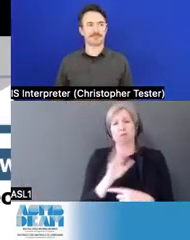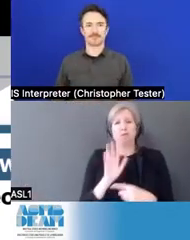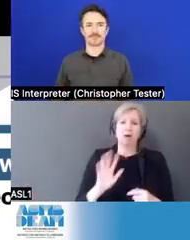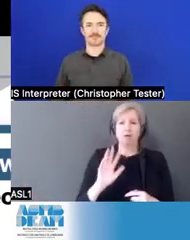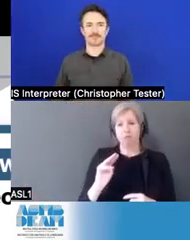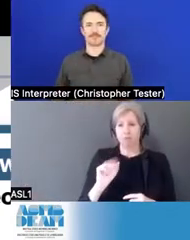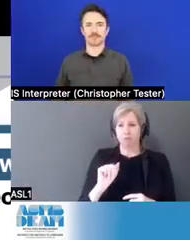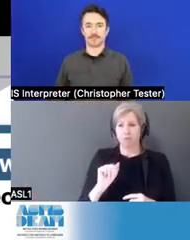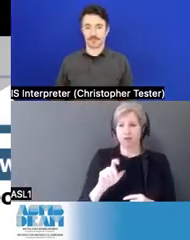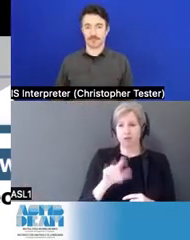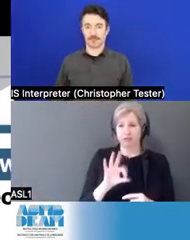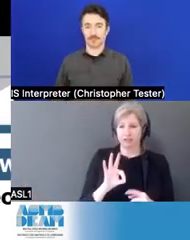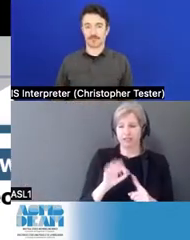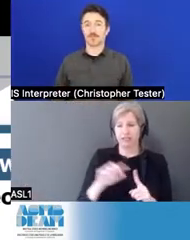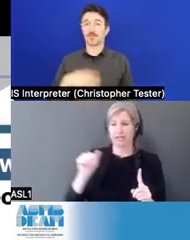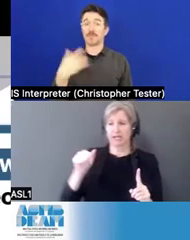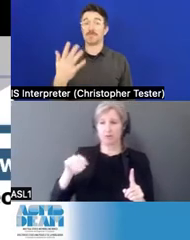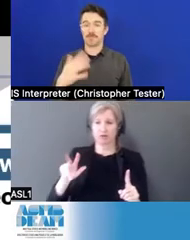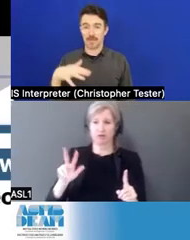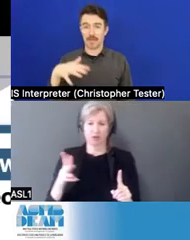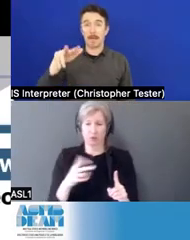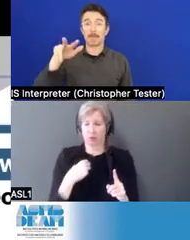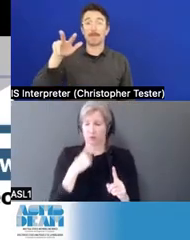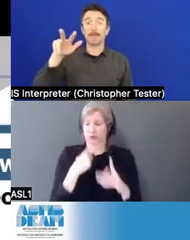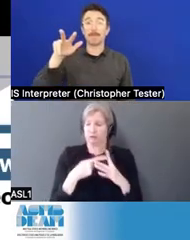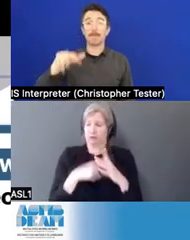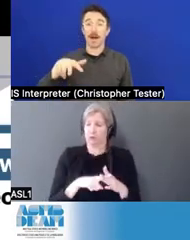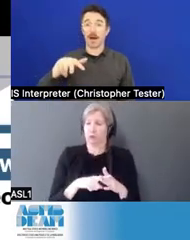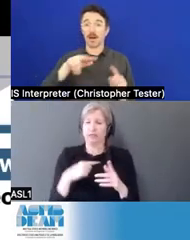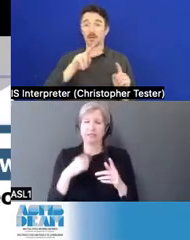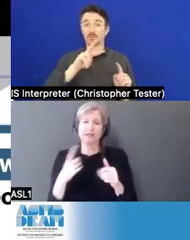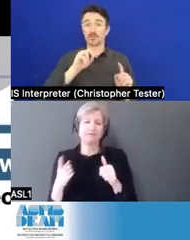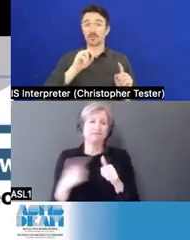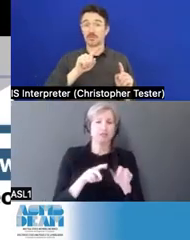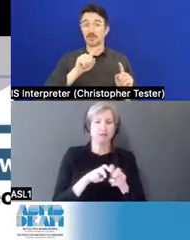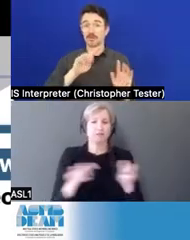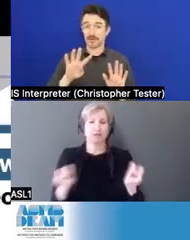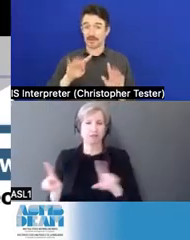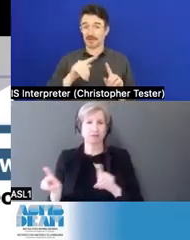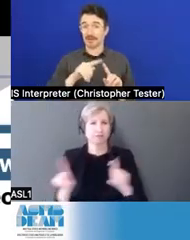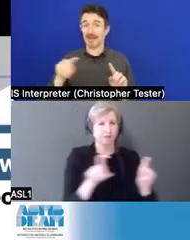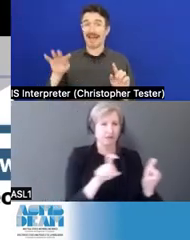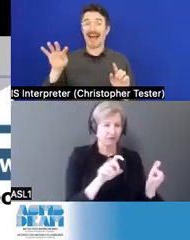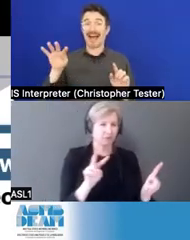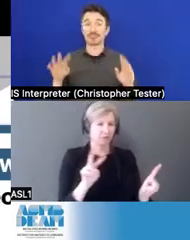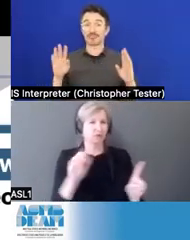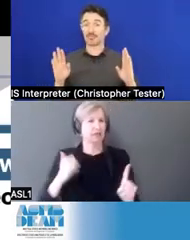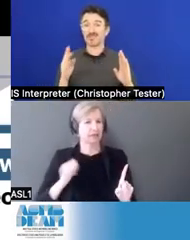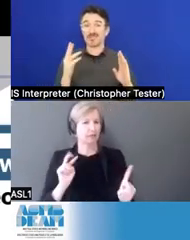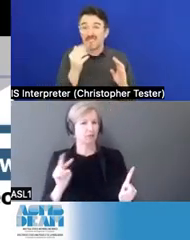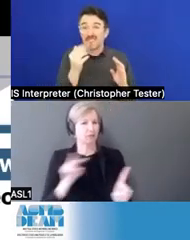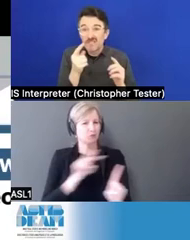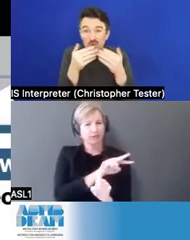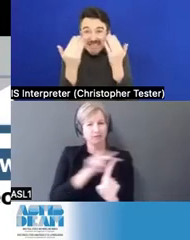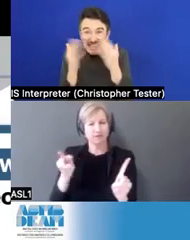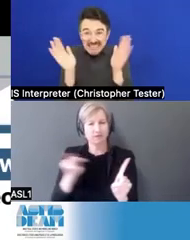April 3rd, we conducted our first panel survey, Canadian Perspective Survey Series. More